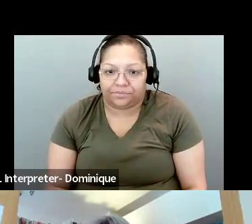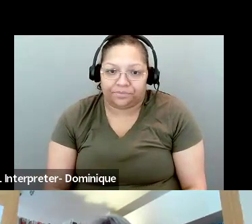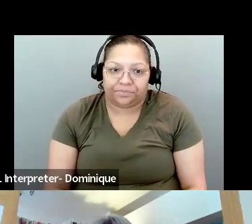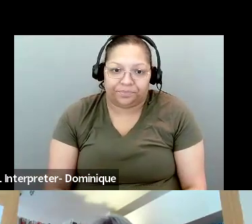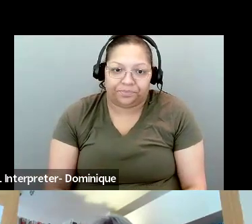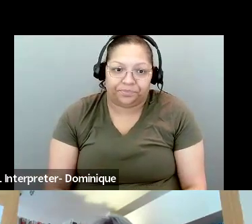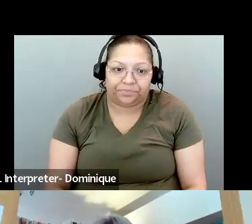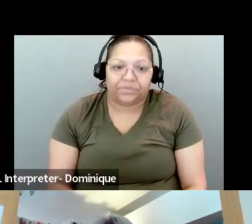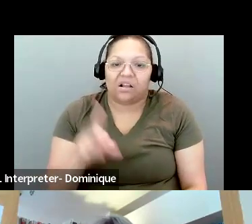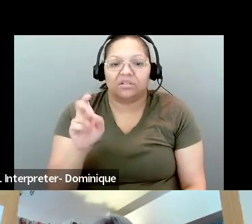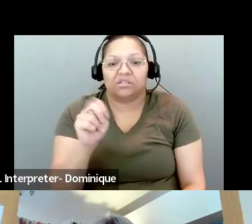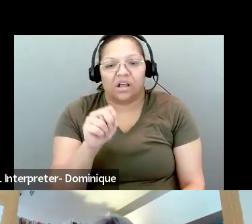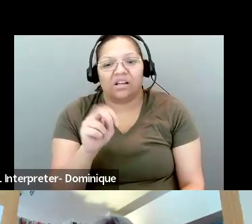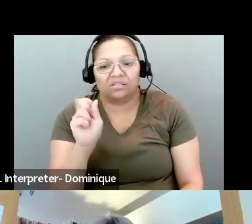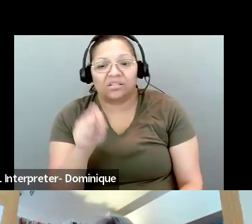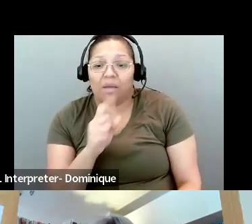Absolutely. No,